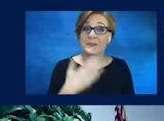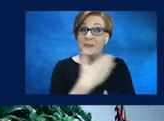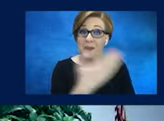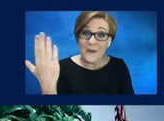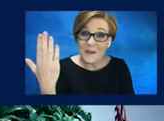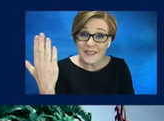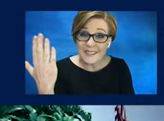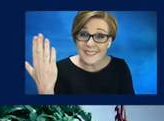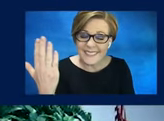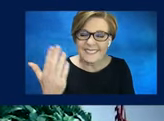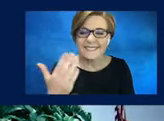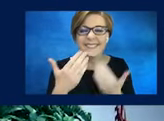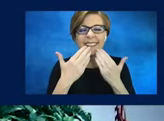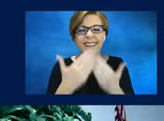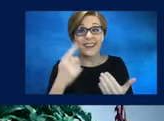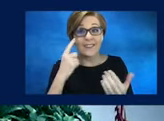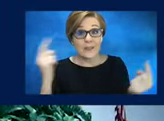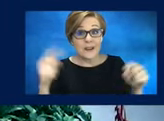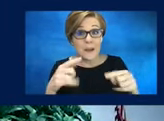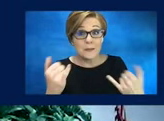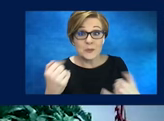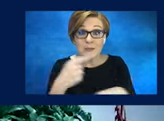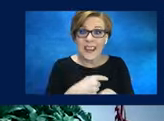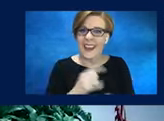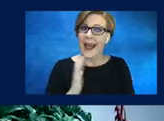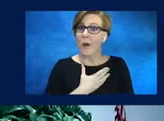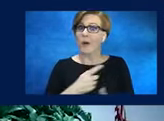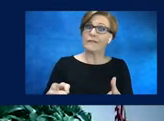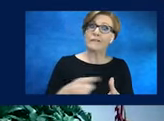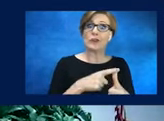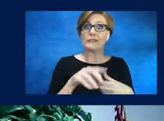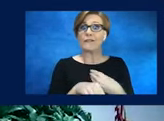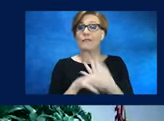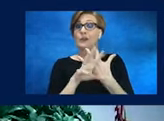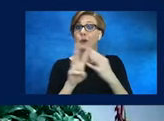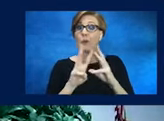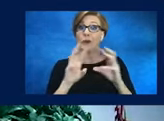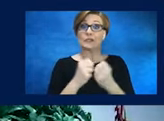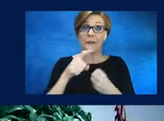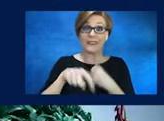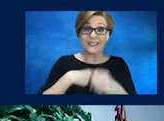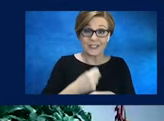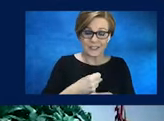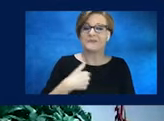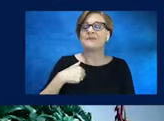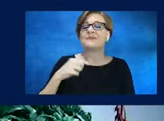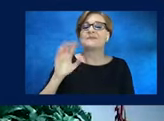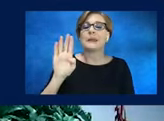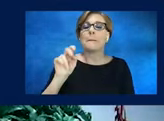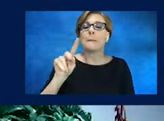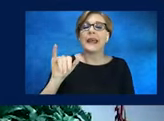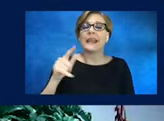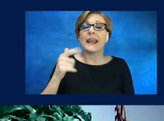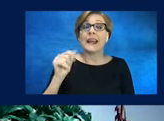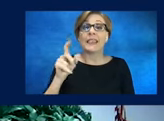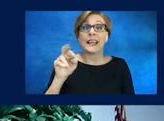Good morning, and thank you for joining us today for our very first virtual workshop of the year. My name is Betty Galanter, and I